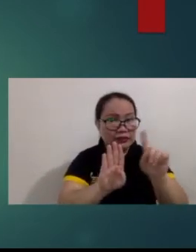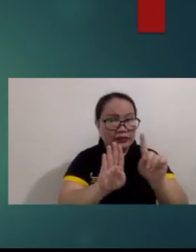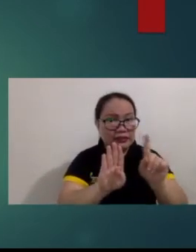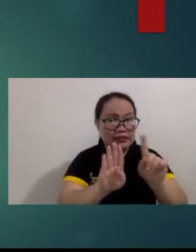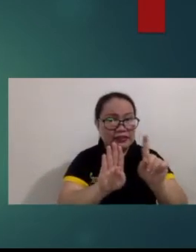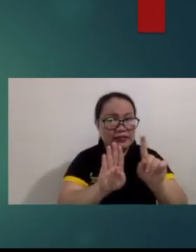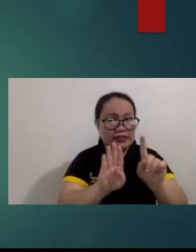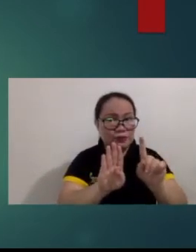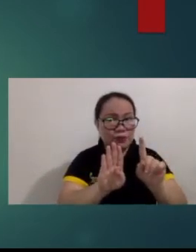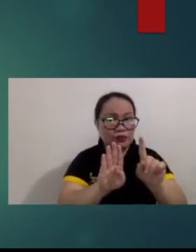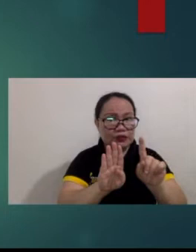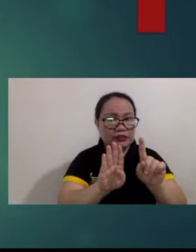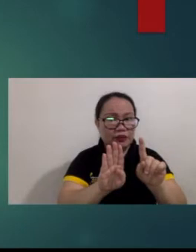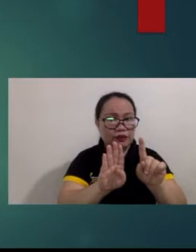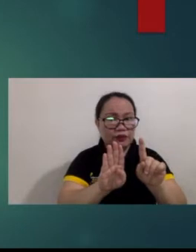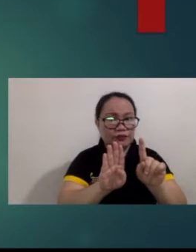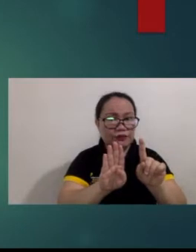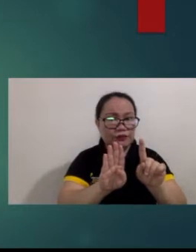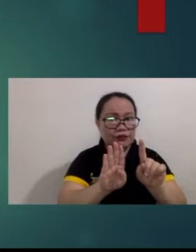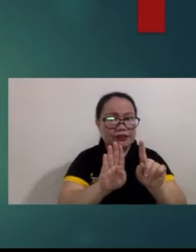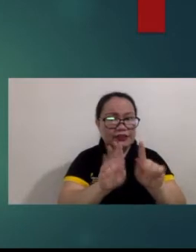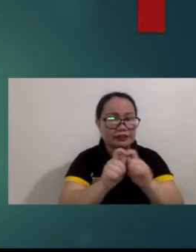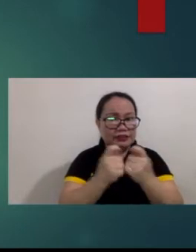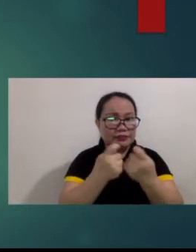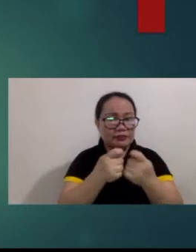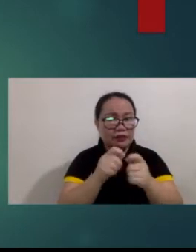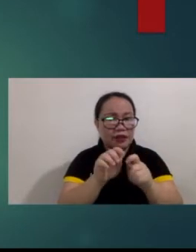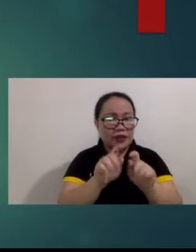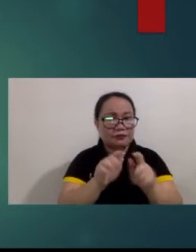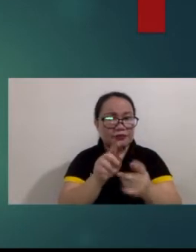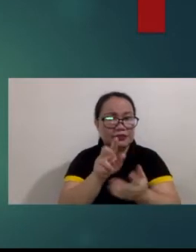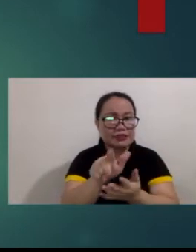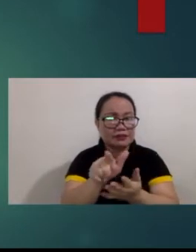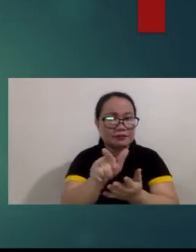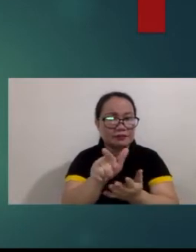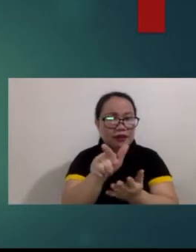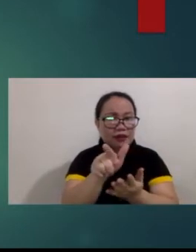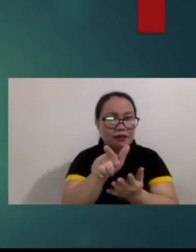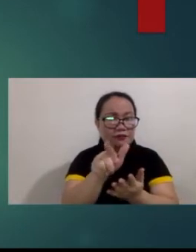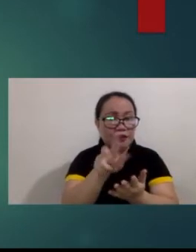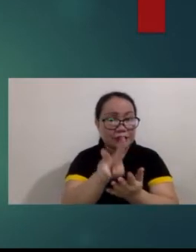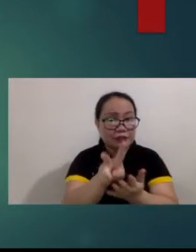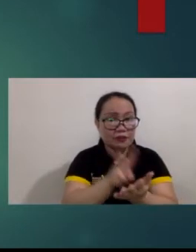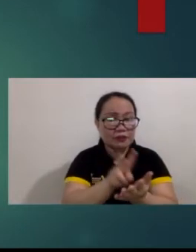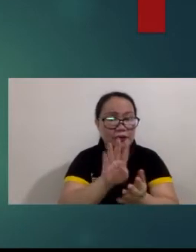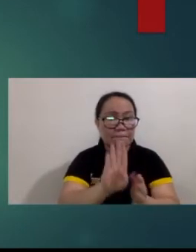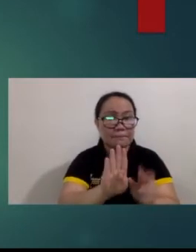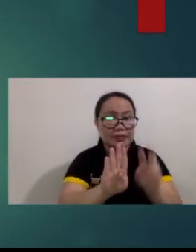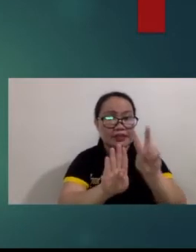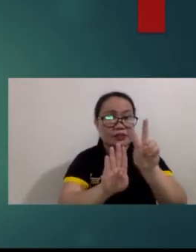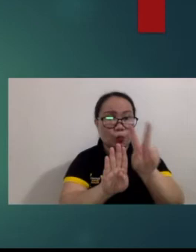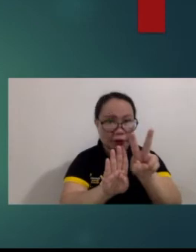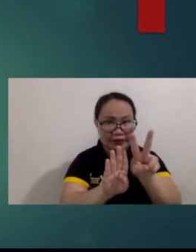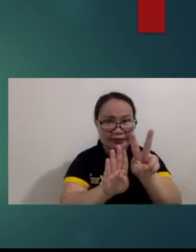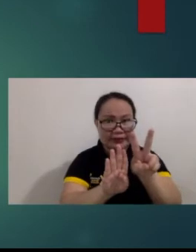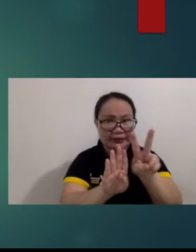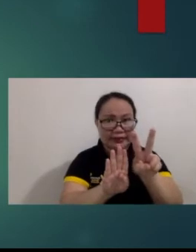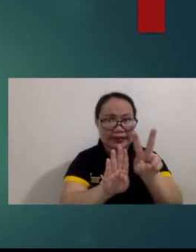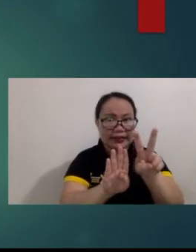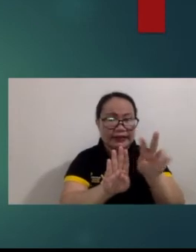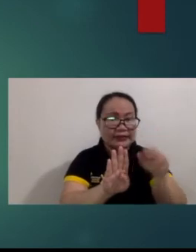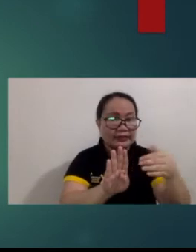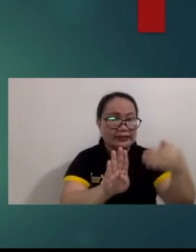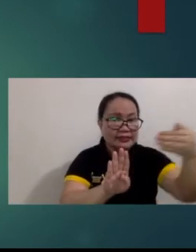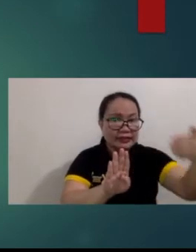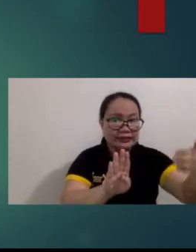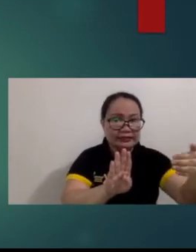what is the exponent of the first term? First variable, b squared,